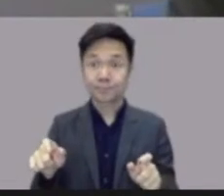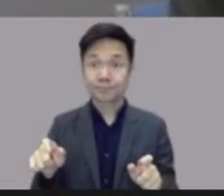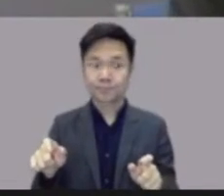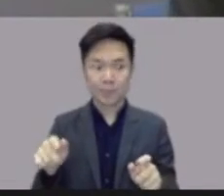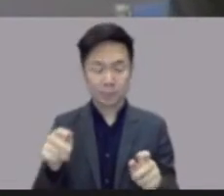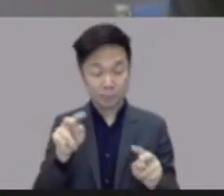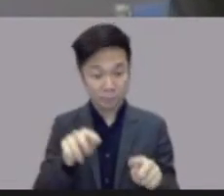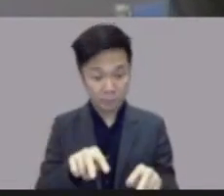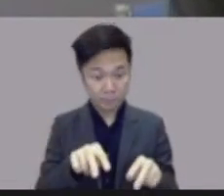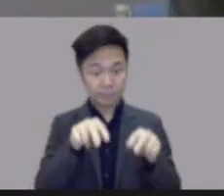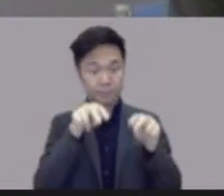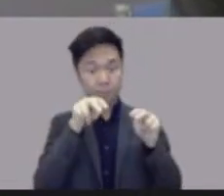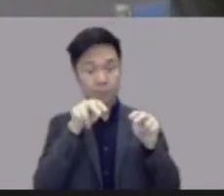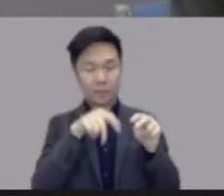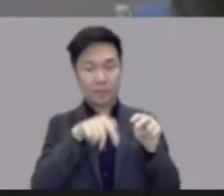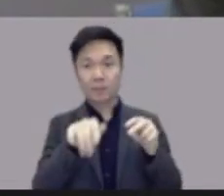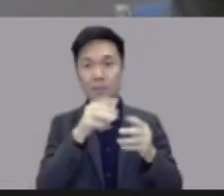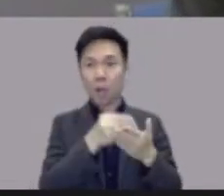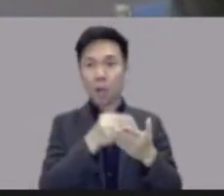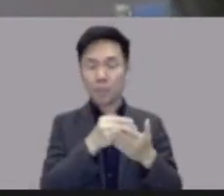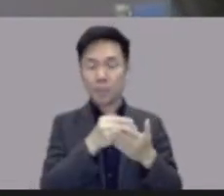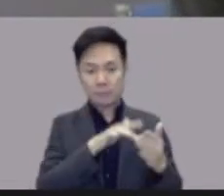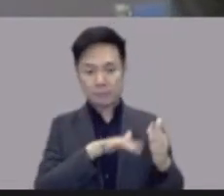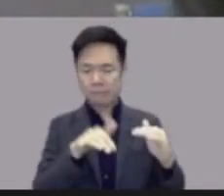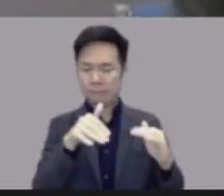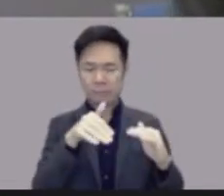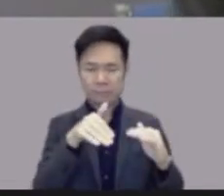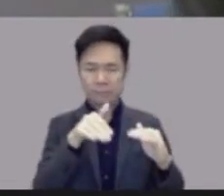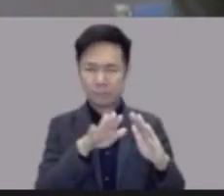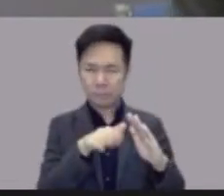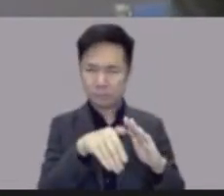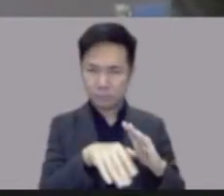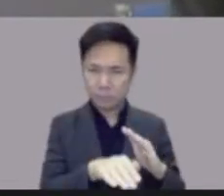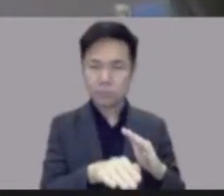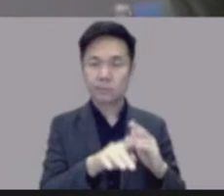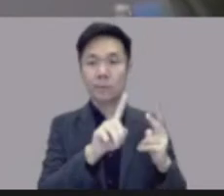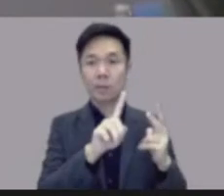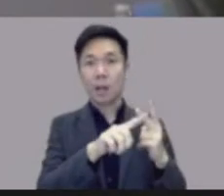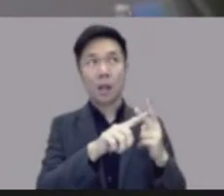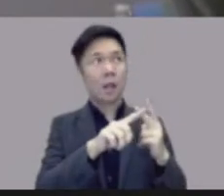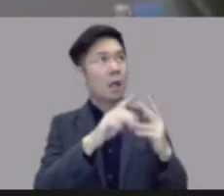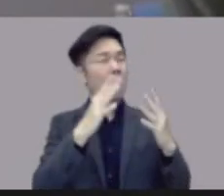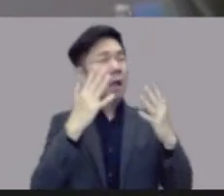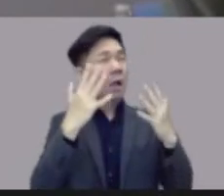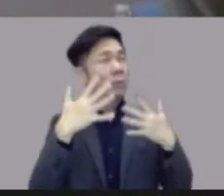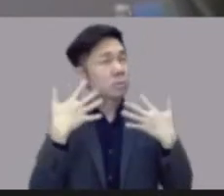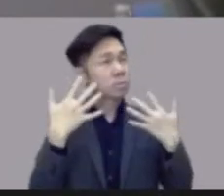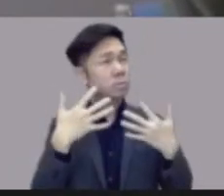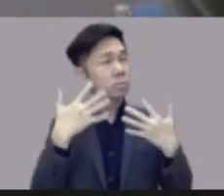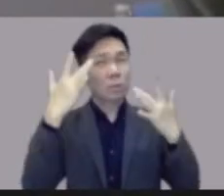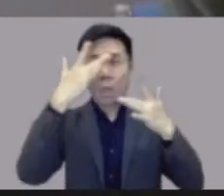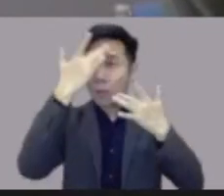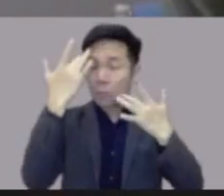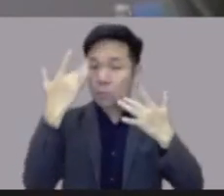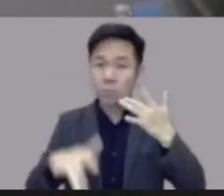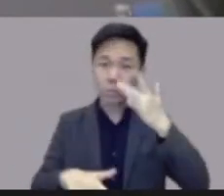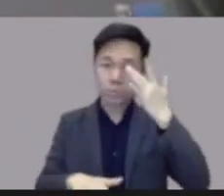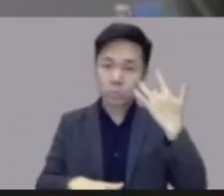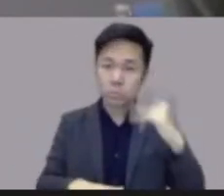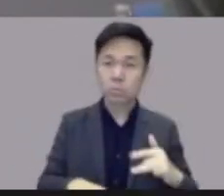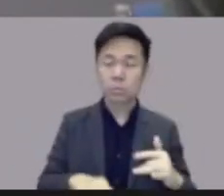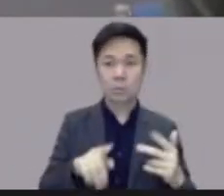socio-economic systems extreme heat are heavy lengths and then